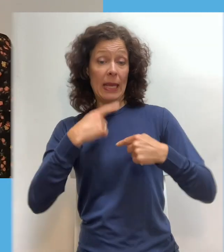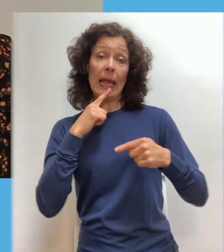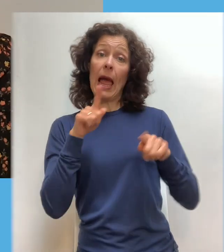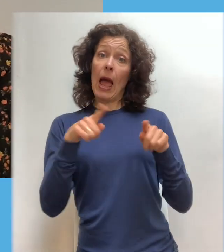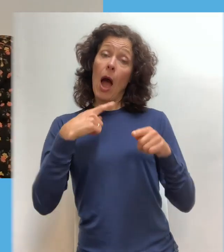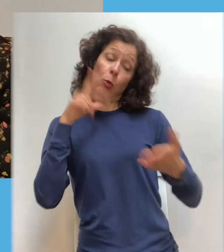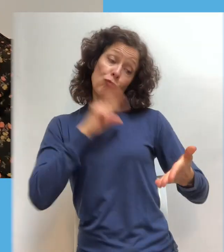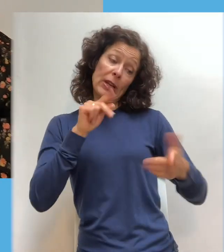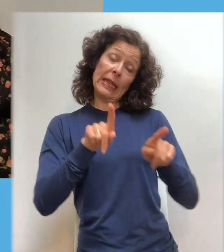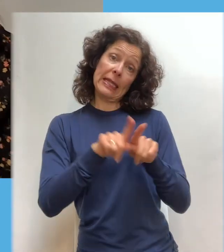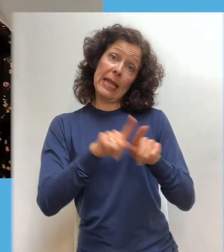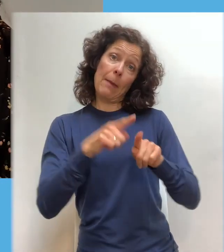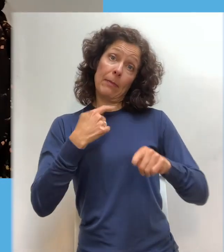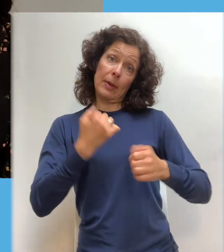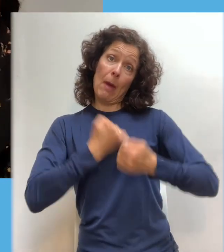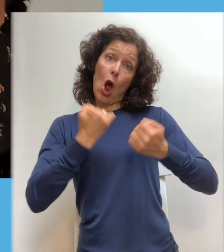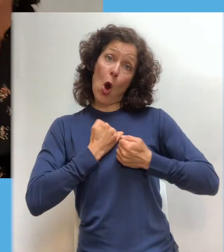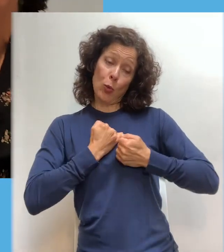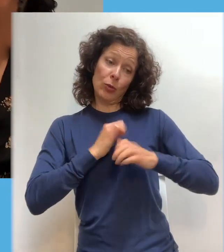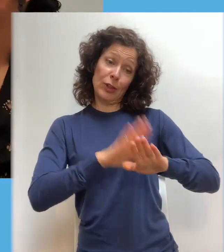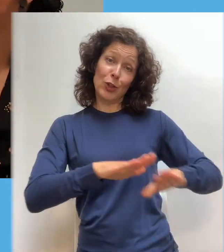and 5-month-old. So,